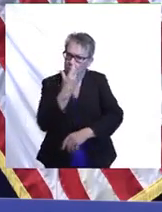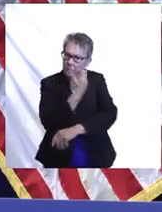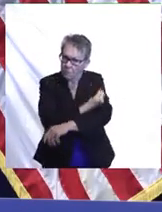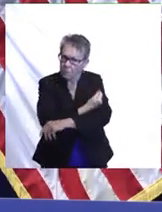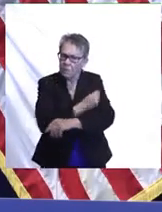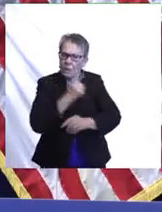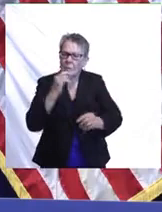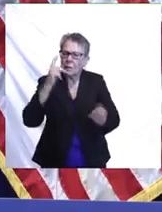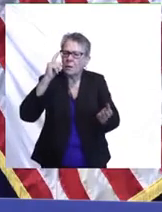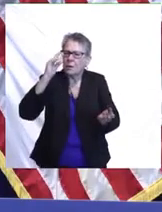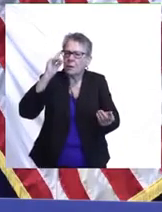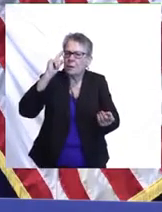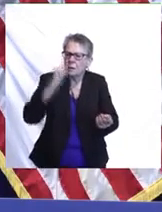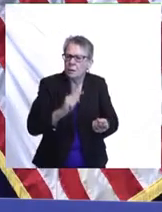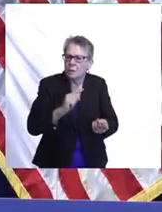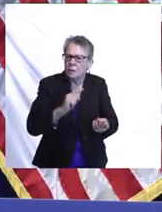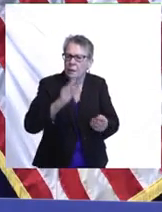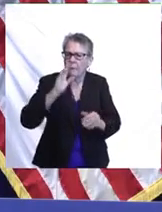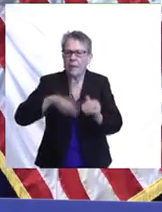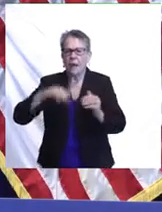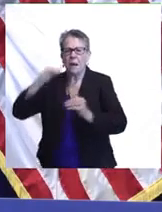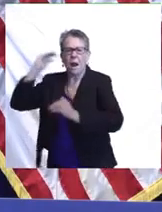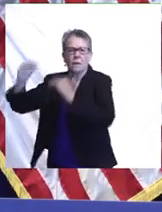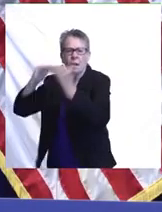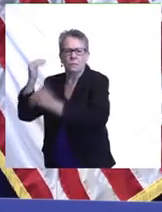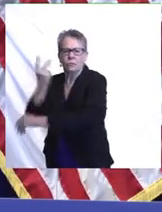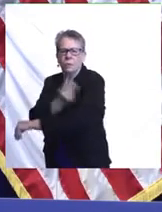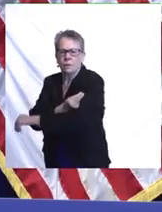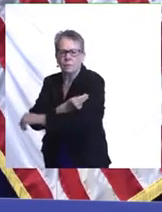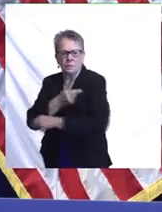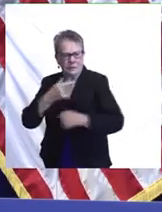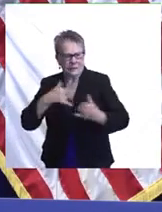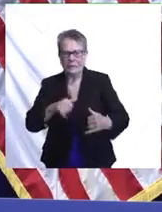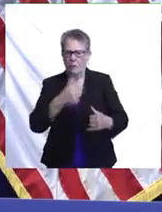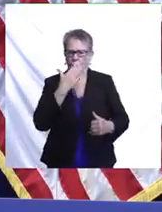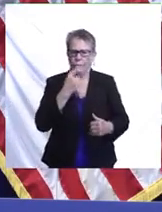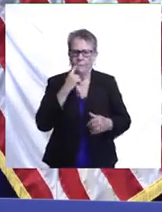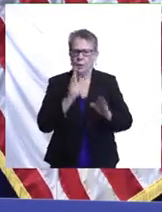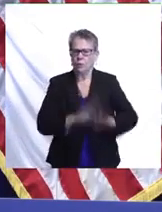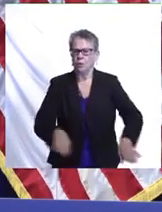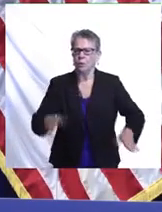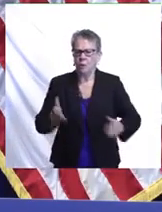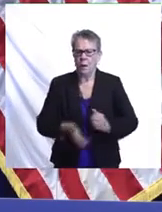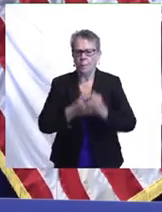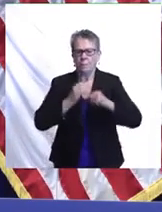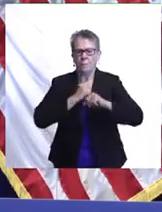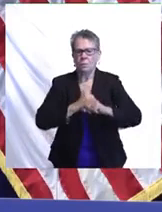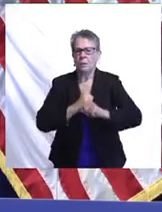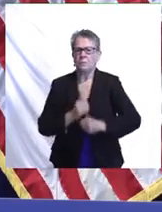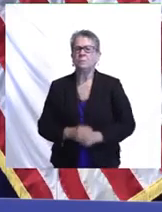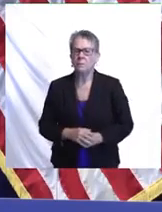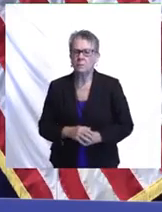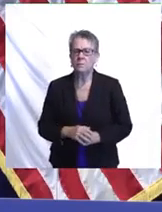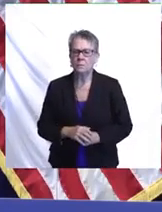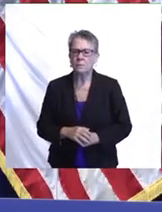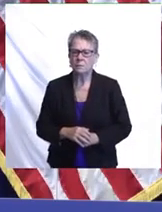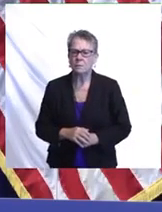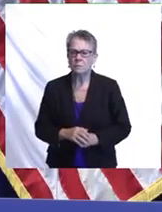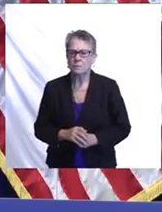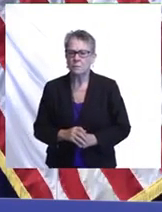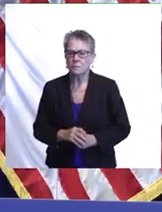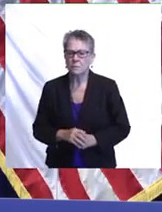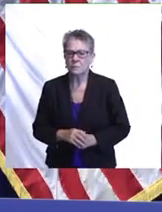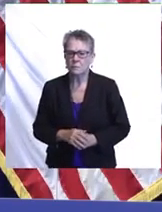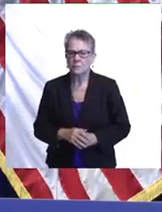383,788, of those between the ages of 5 to 17 have completed their primary series, and